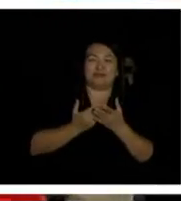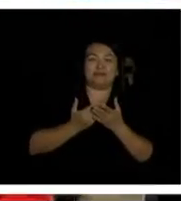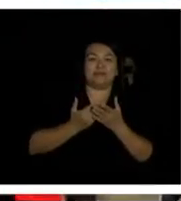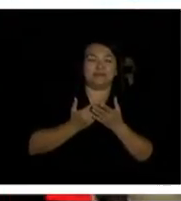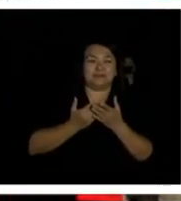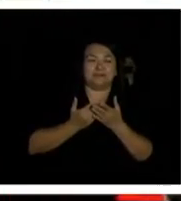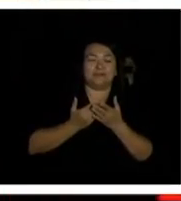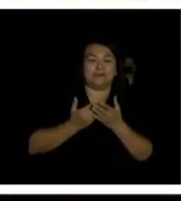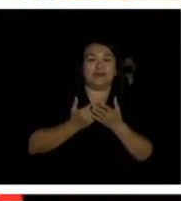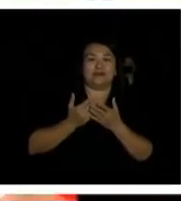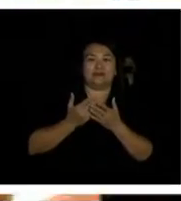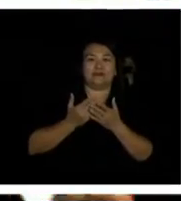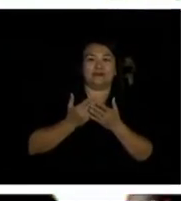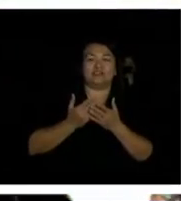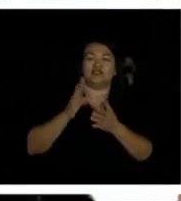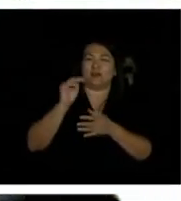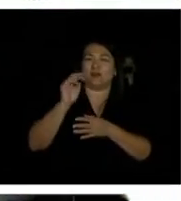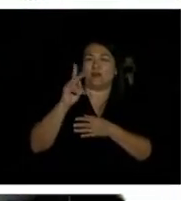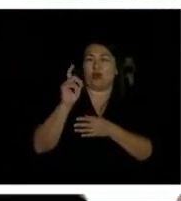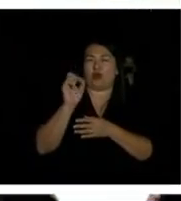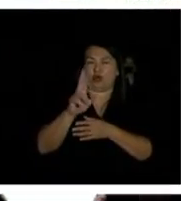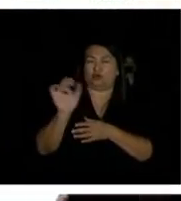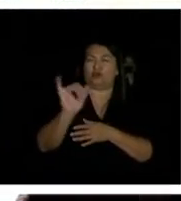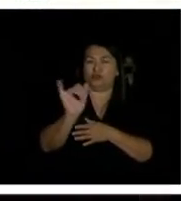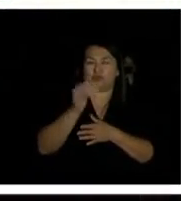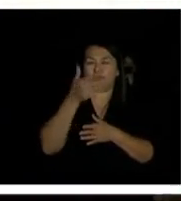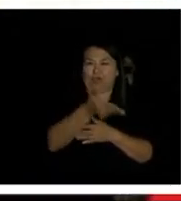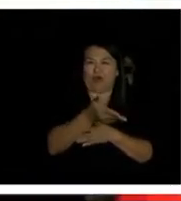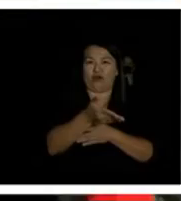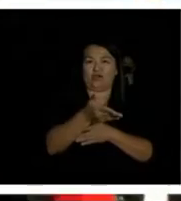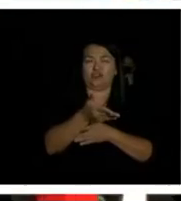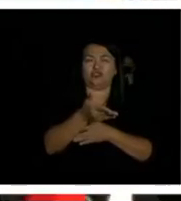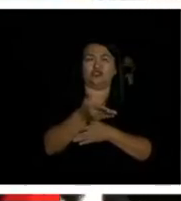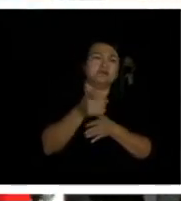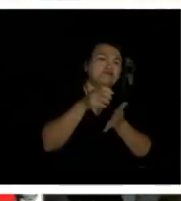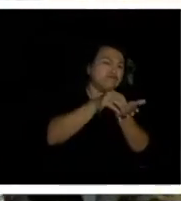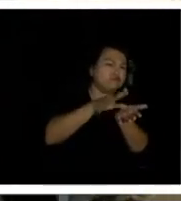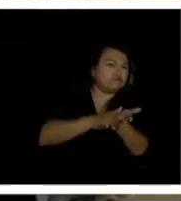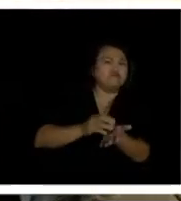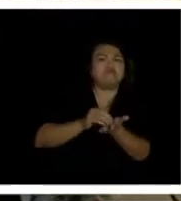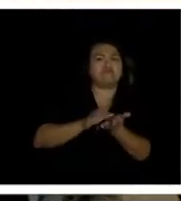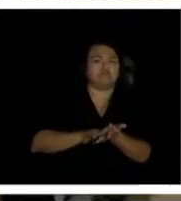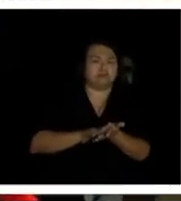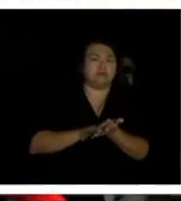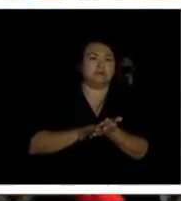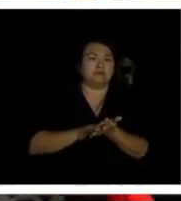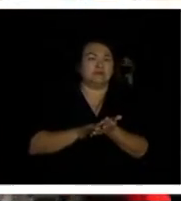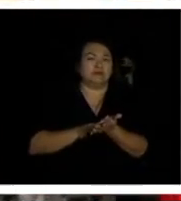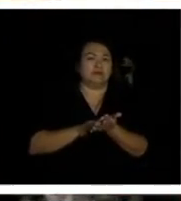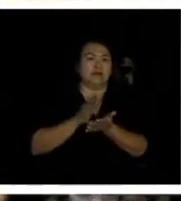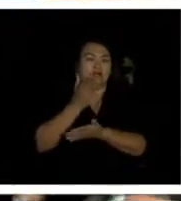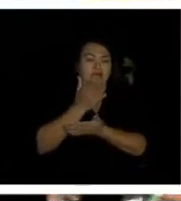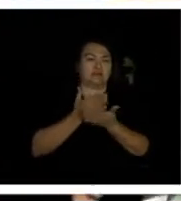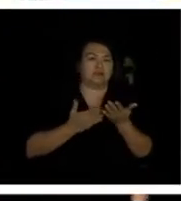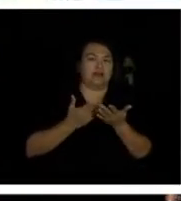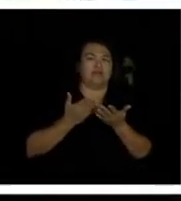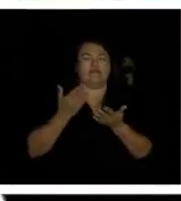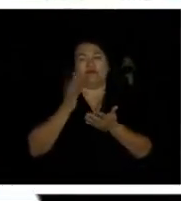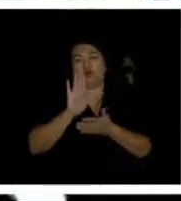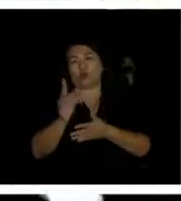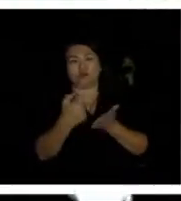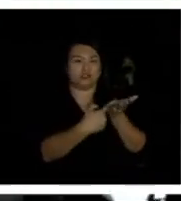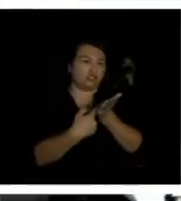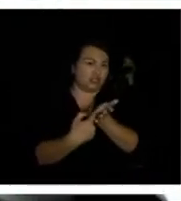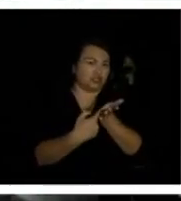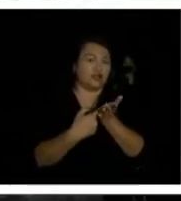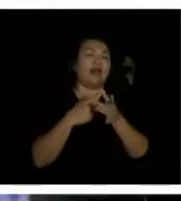some Sharpie markers there. You all might wanna just, as a table, log some of your discussion,